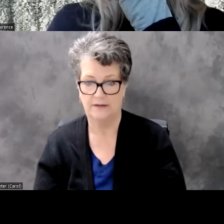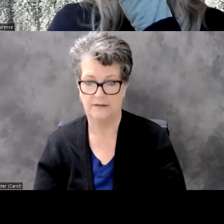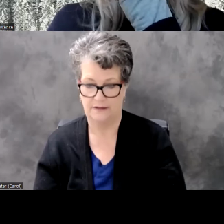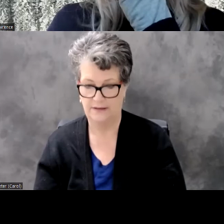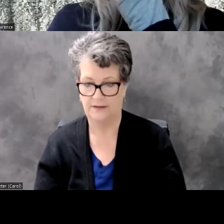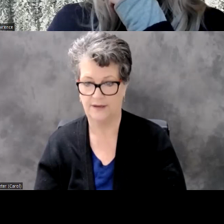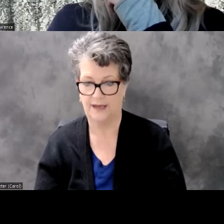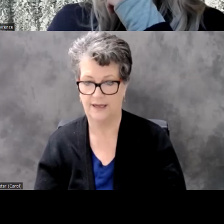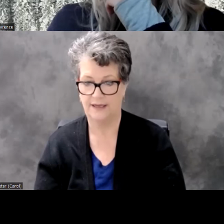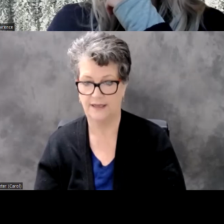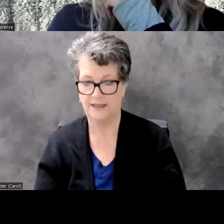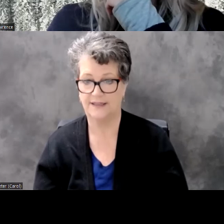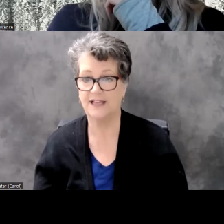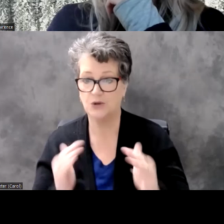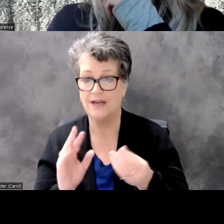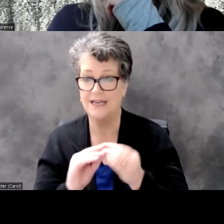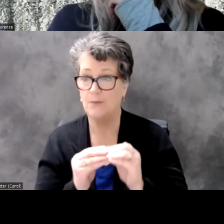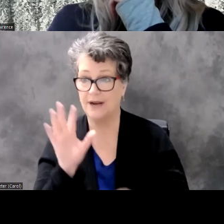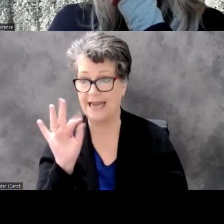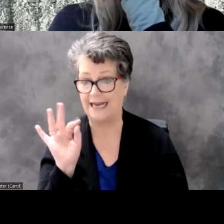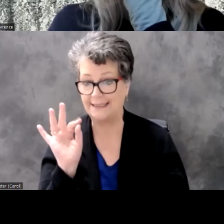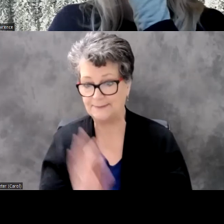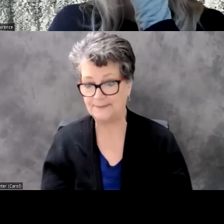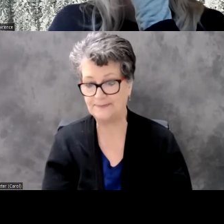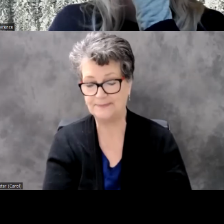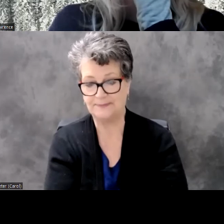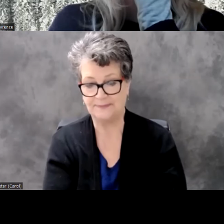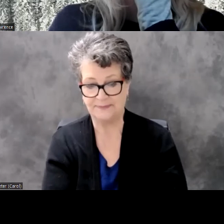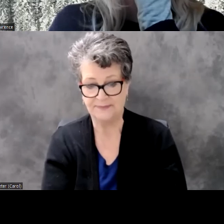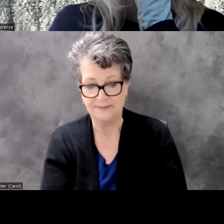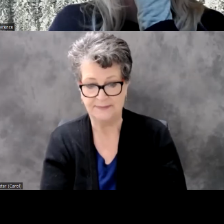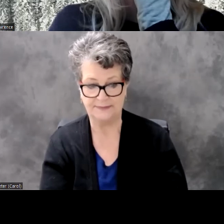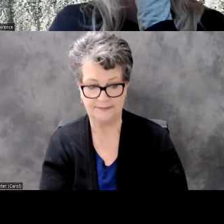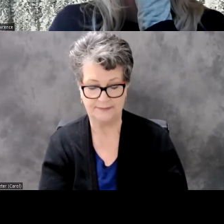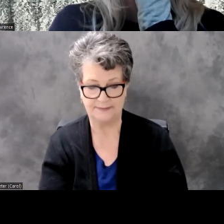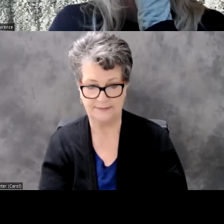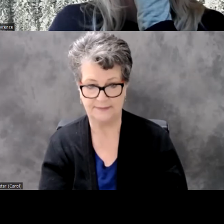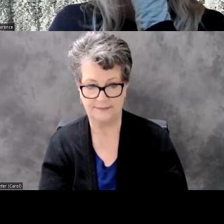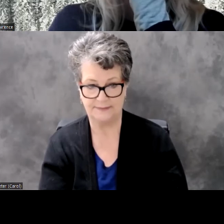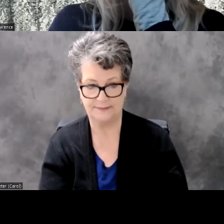Okay, let's go ahead and move on to question number 9.